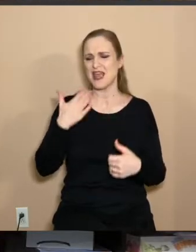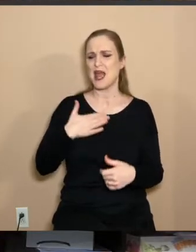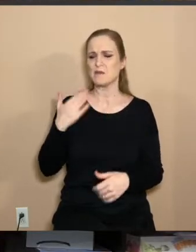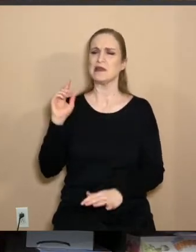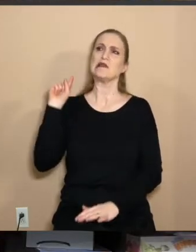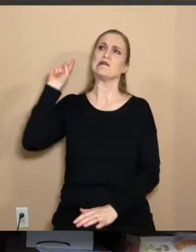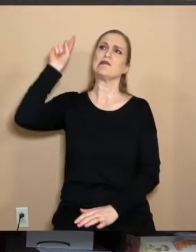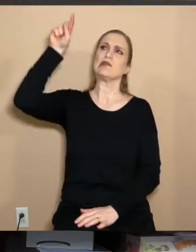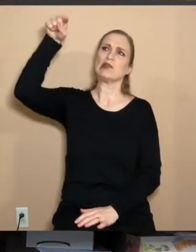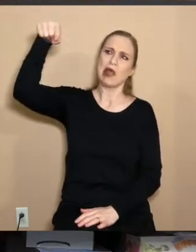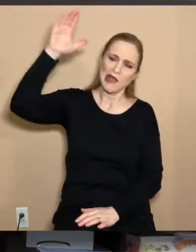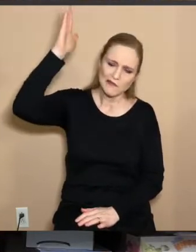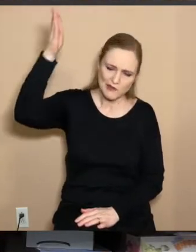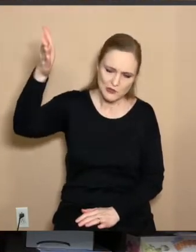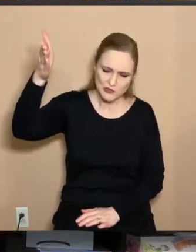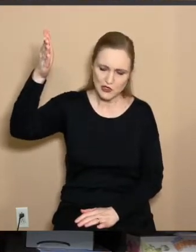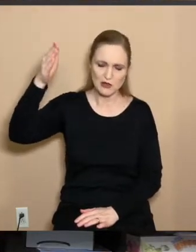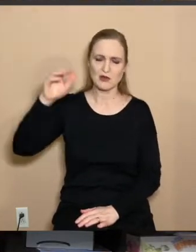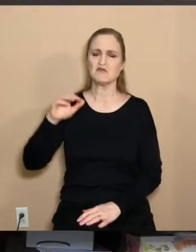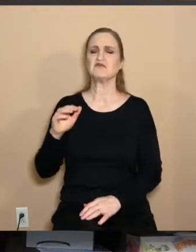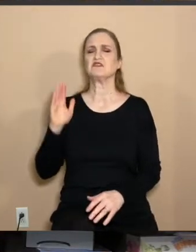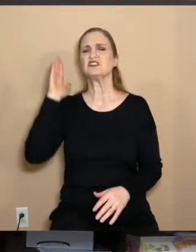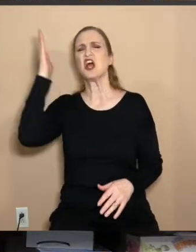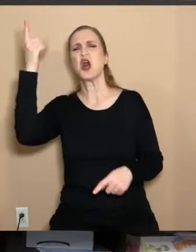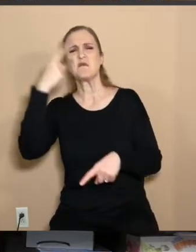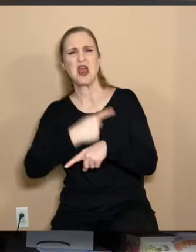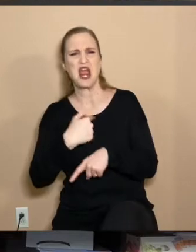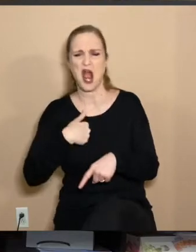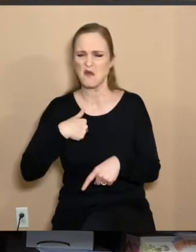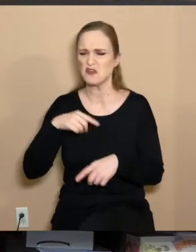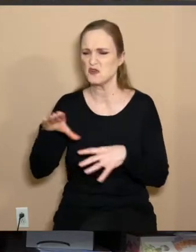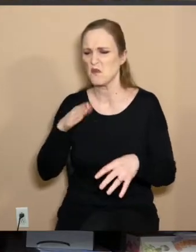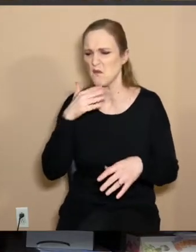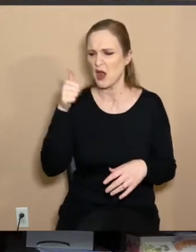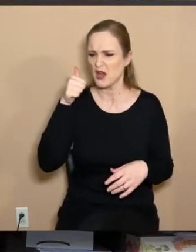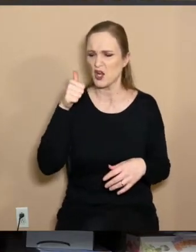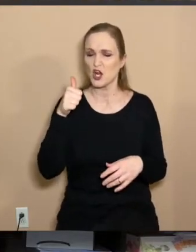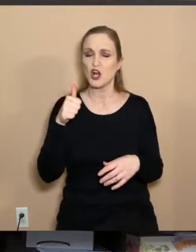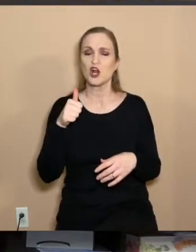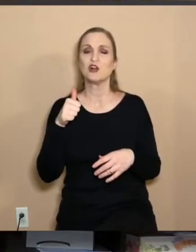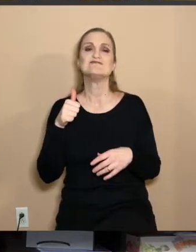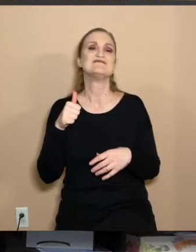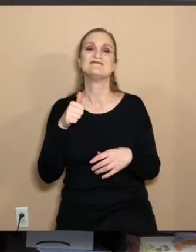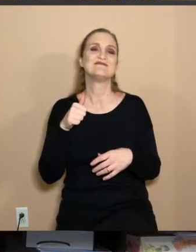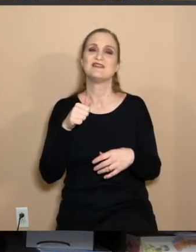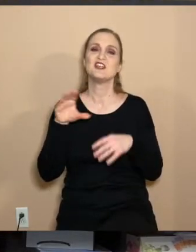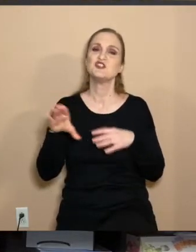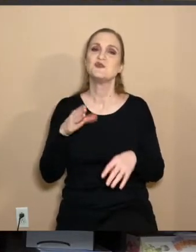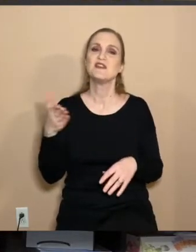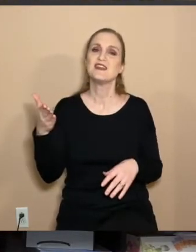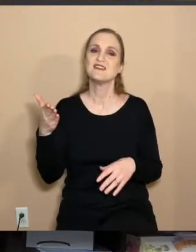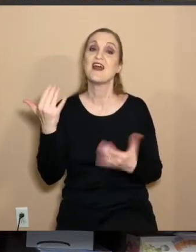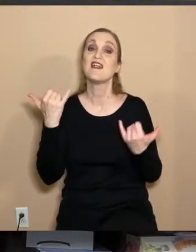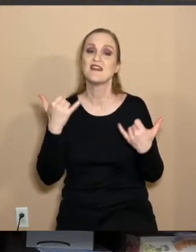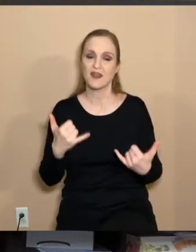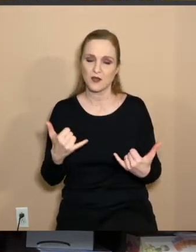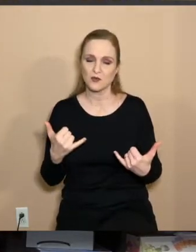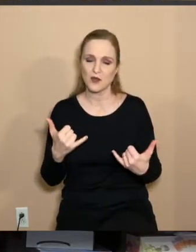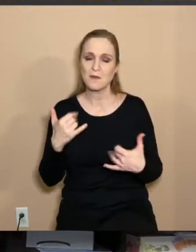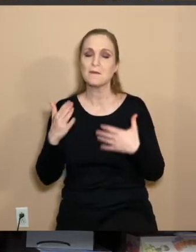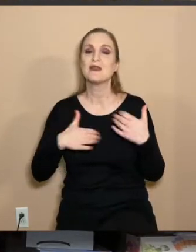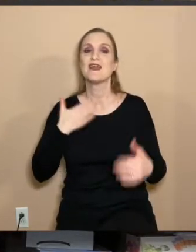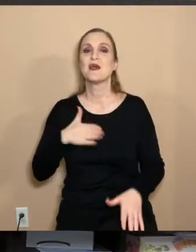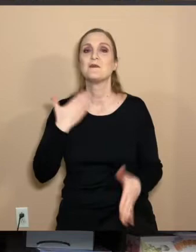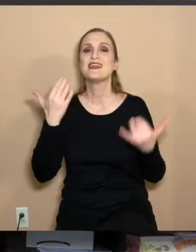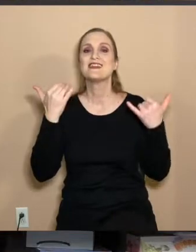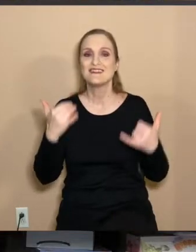someday I'm going to be happy. Someday I'm going to get my life together. Why not do it now? Why not do it now? And I think that's a powerful